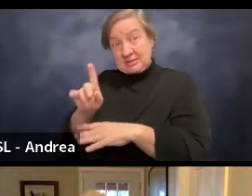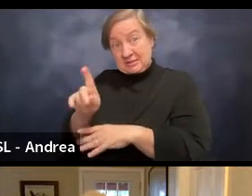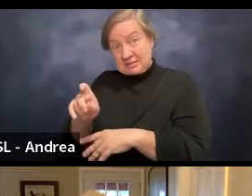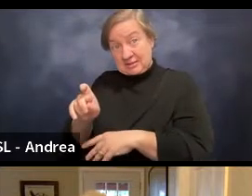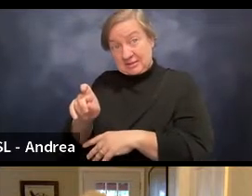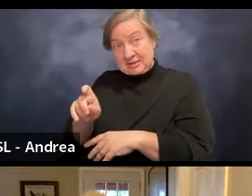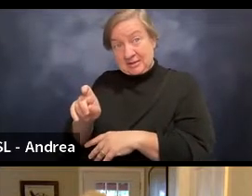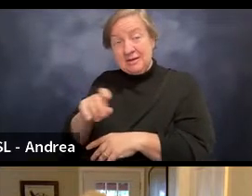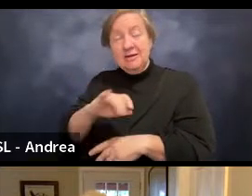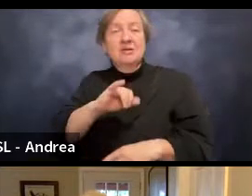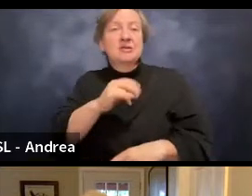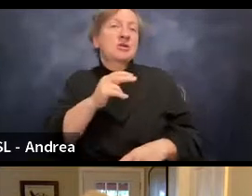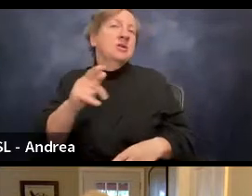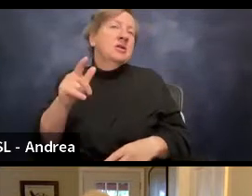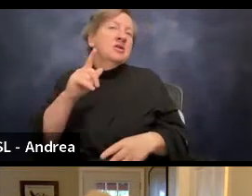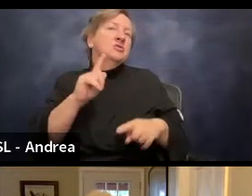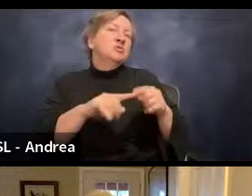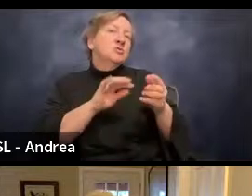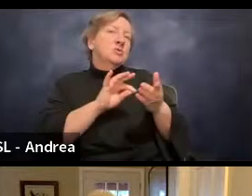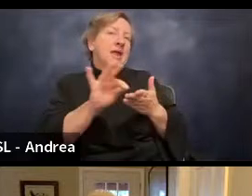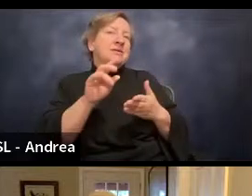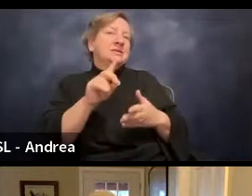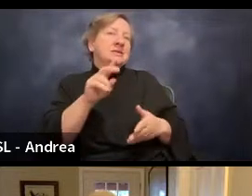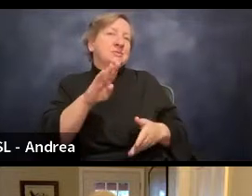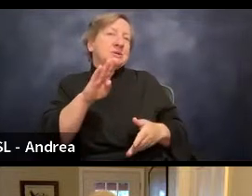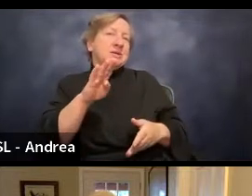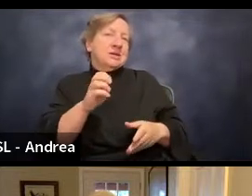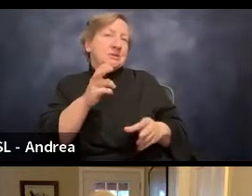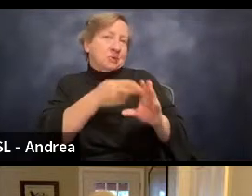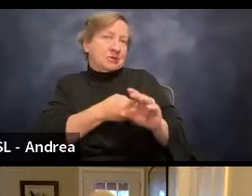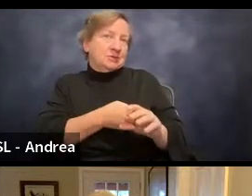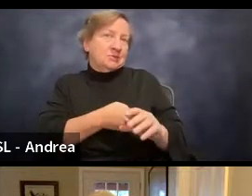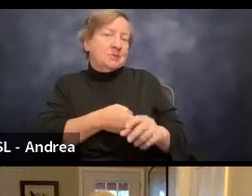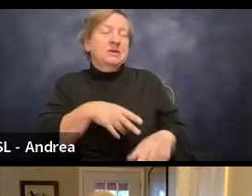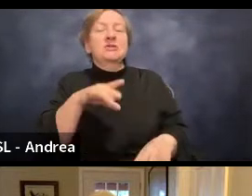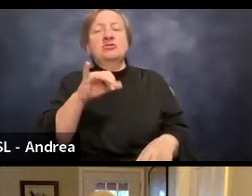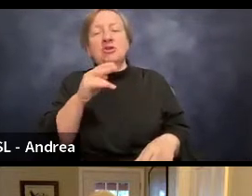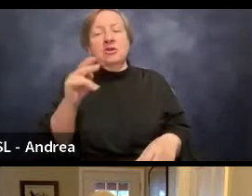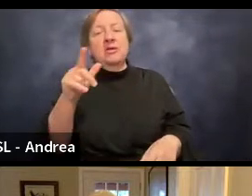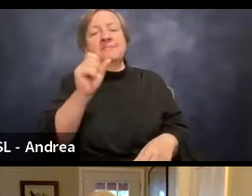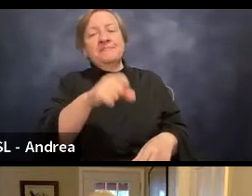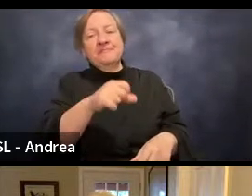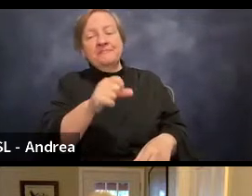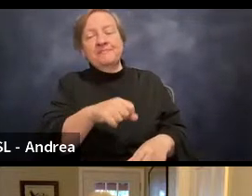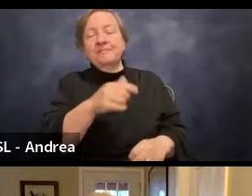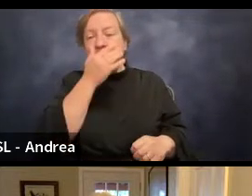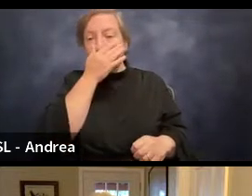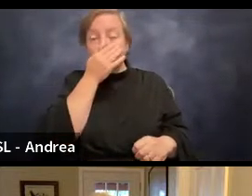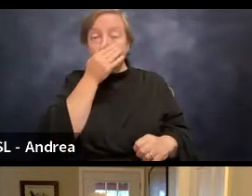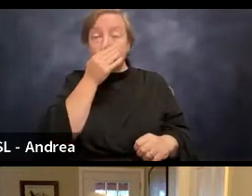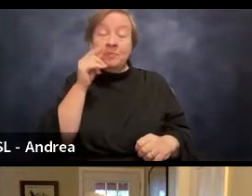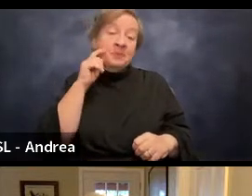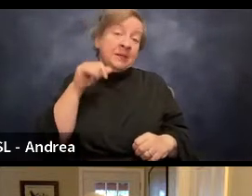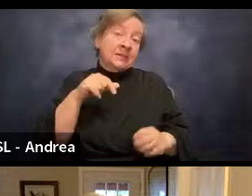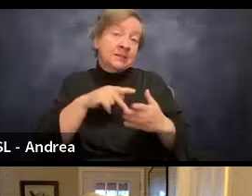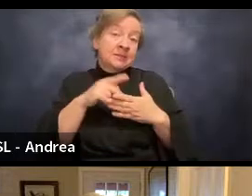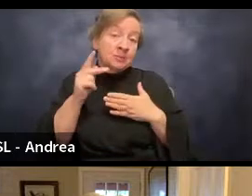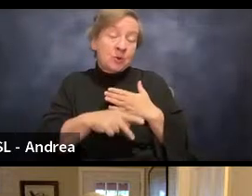In order to count the DBE participation, right? Referring to, yeah. And so because this